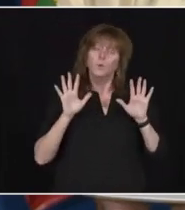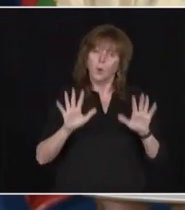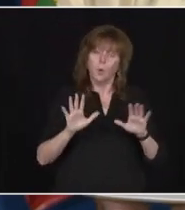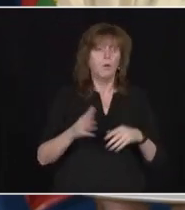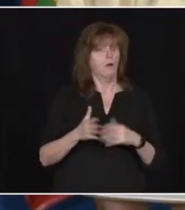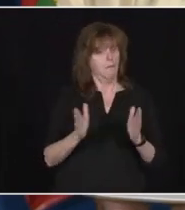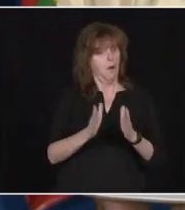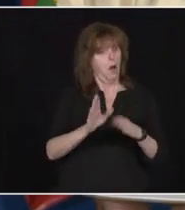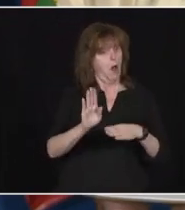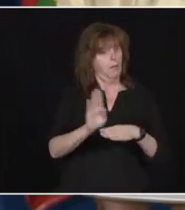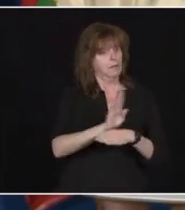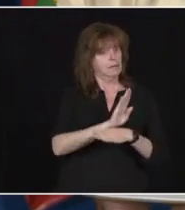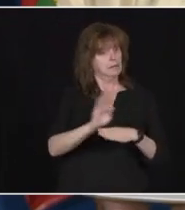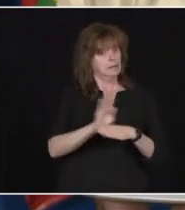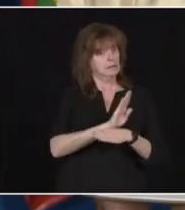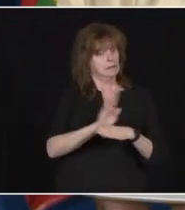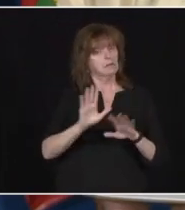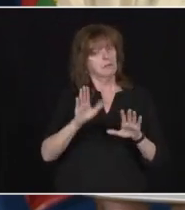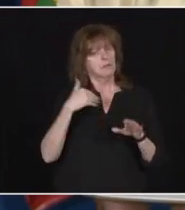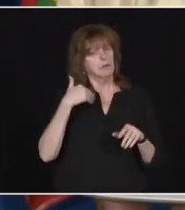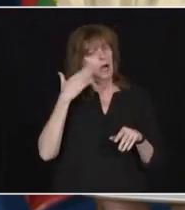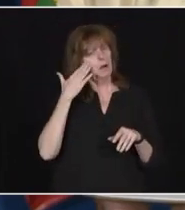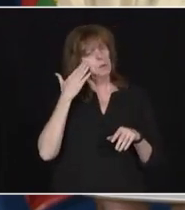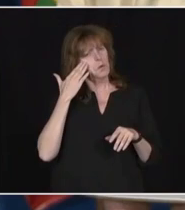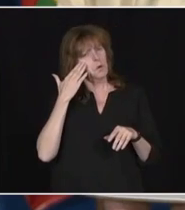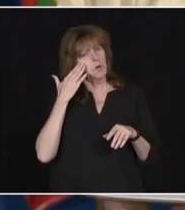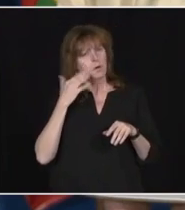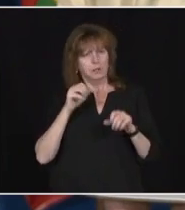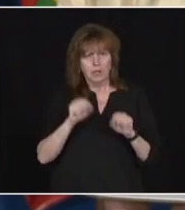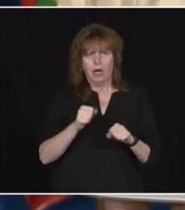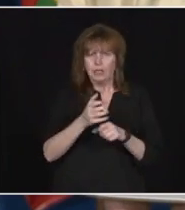I know they have access to